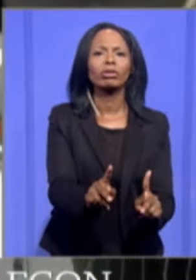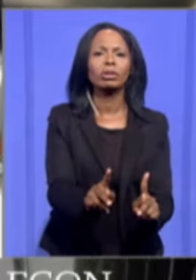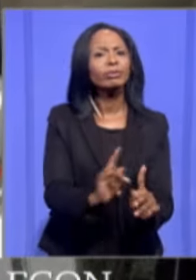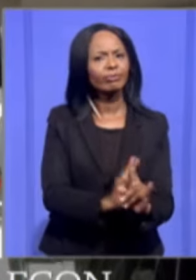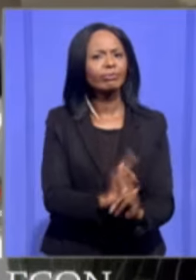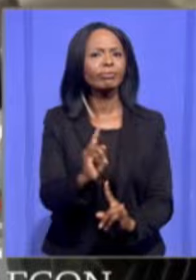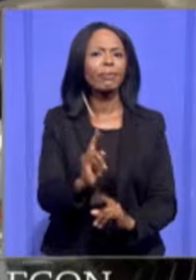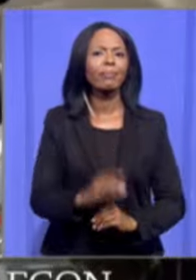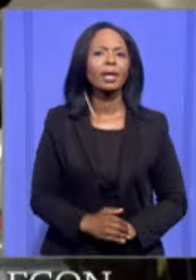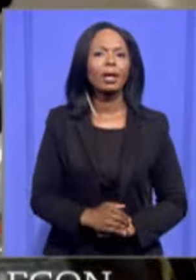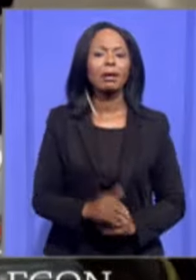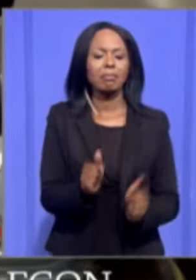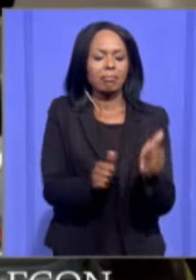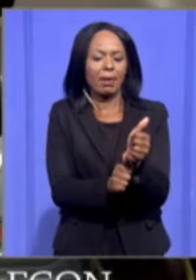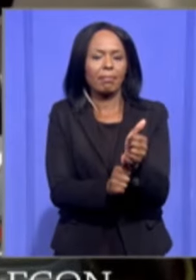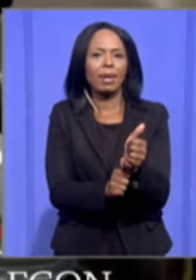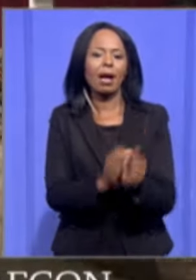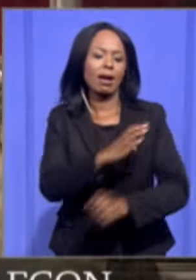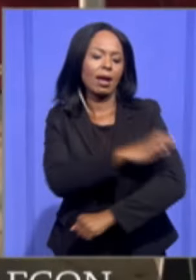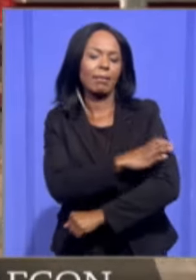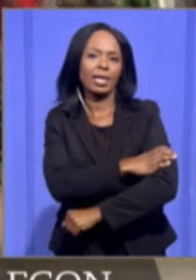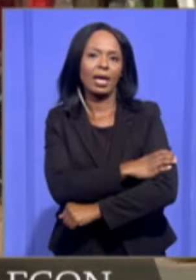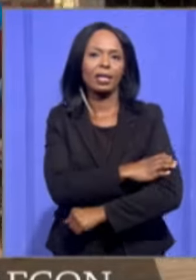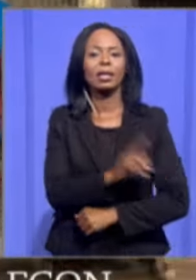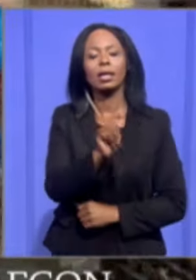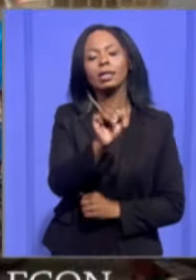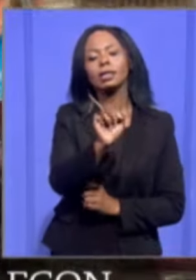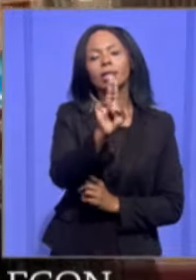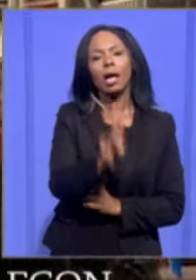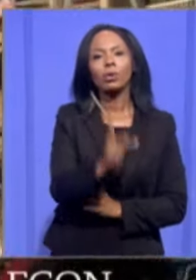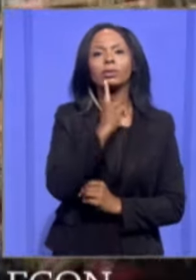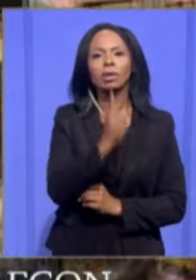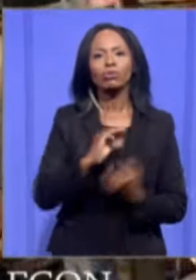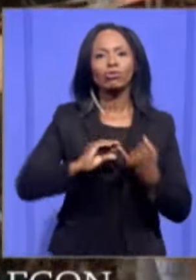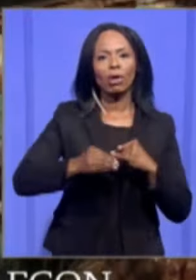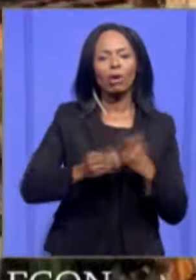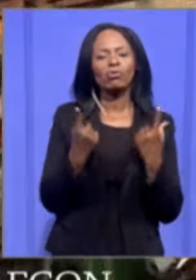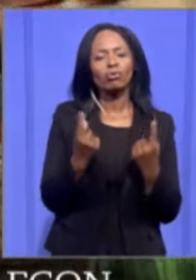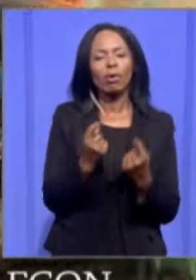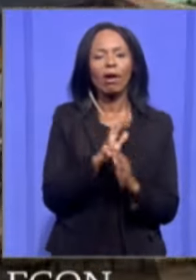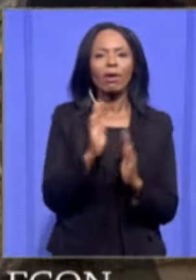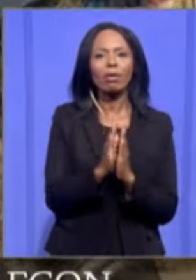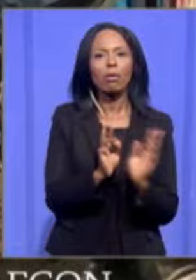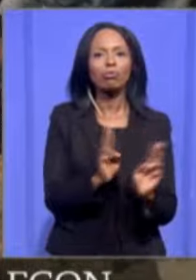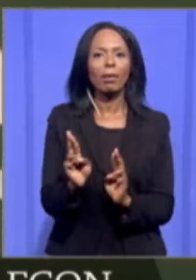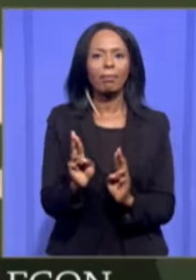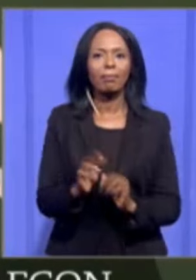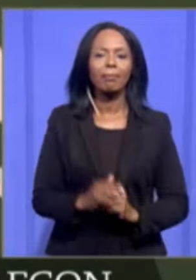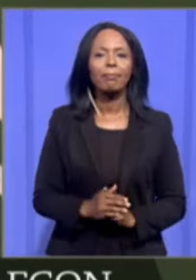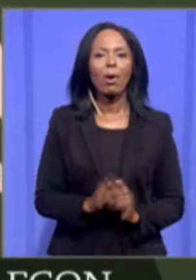mme motlatsa mokapteni Percy Tau a re ba batla go dira selo se se kgethegileng. I think people always have